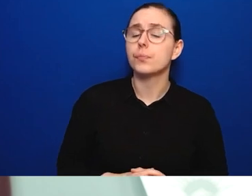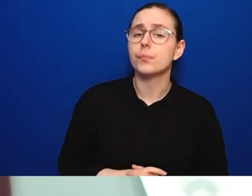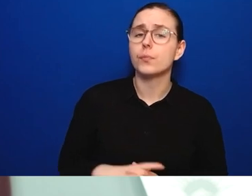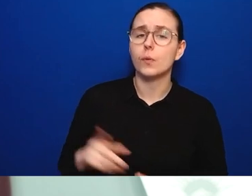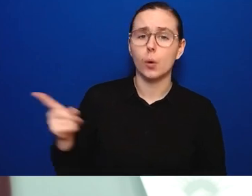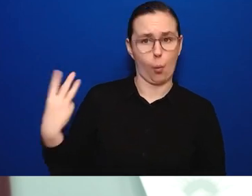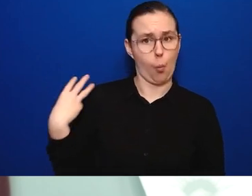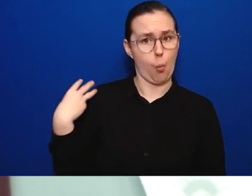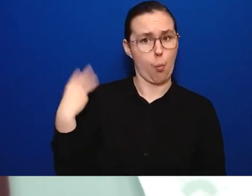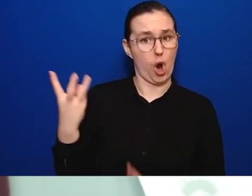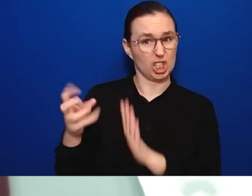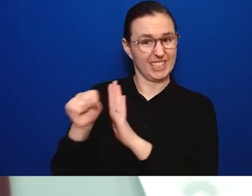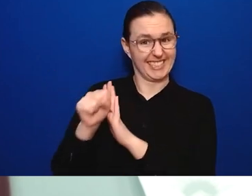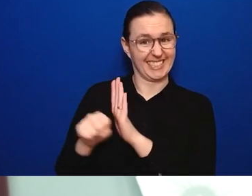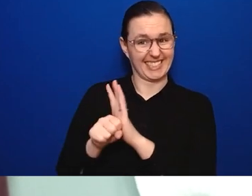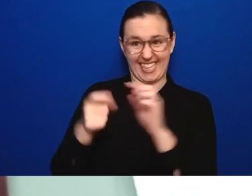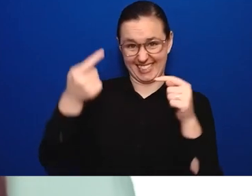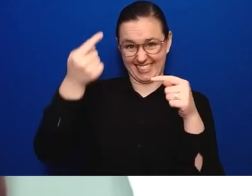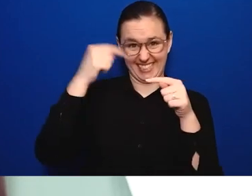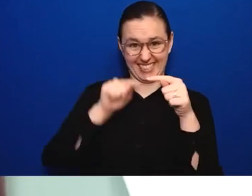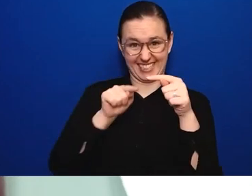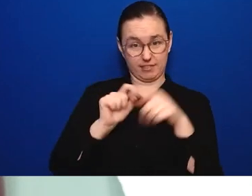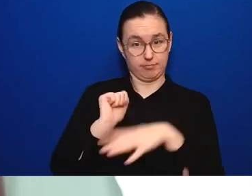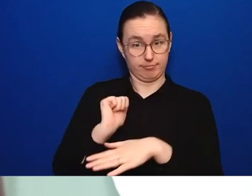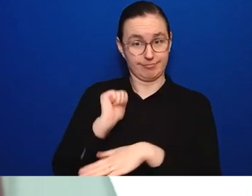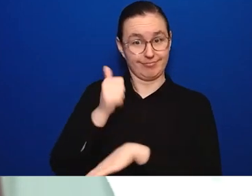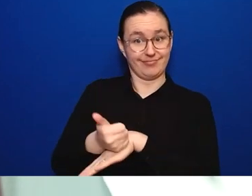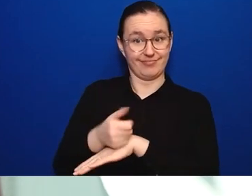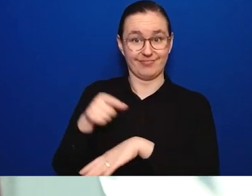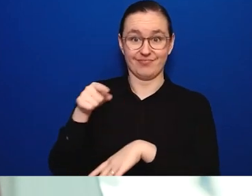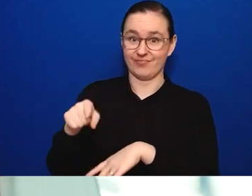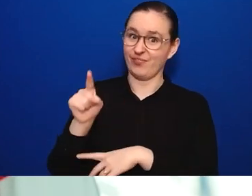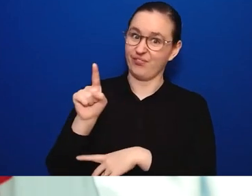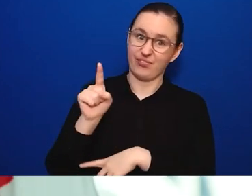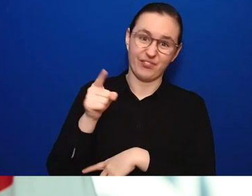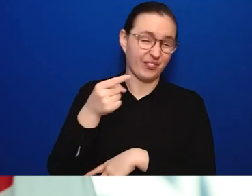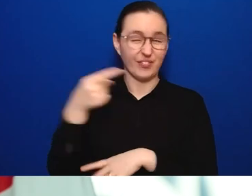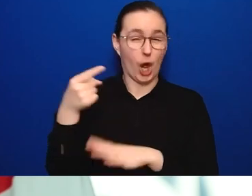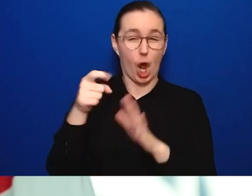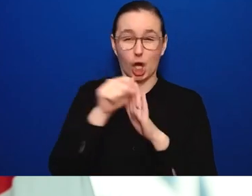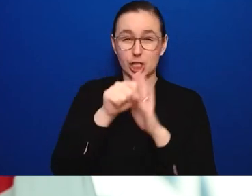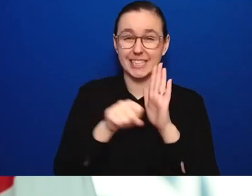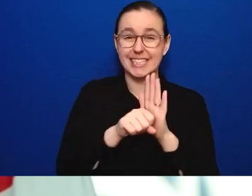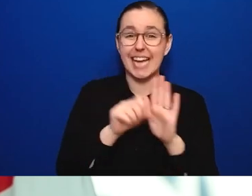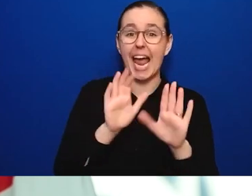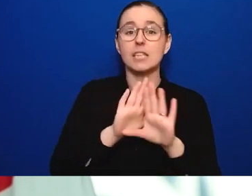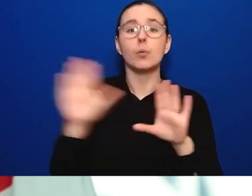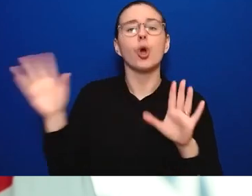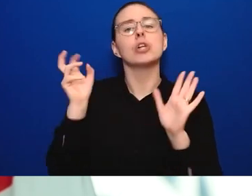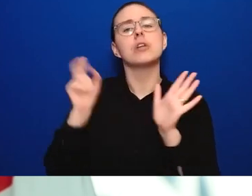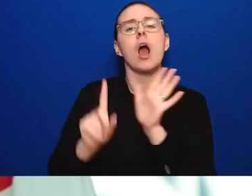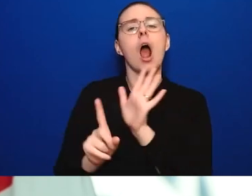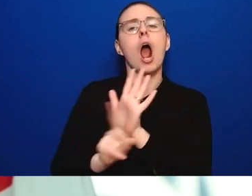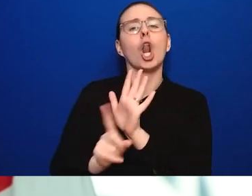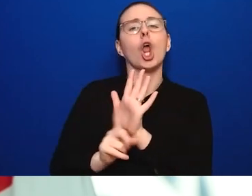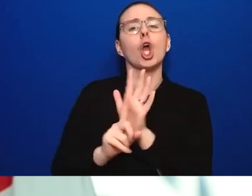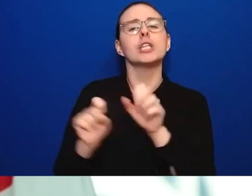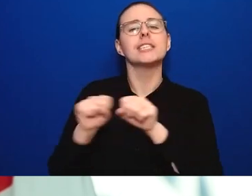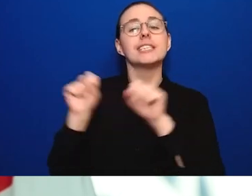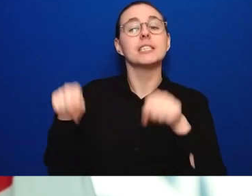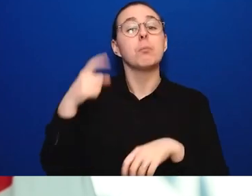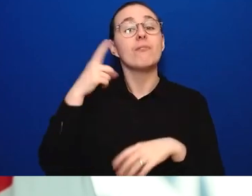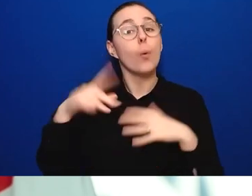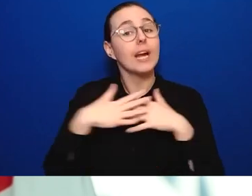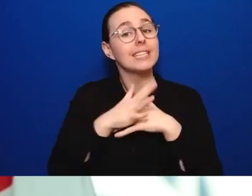created the first statewide alert system for missing Indigenous people, kind of like an Amber Alert. I'm just wondering if BC is